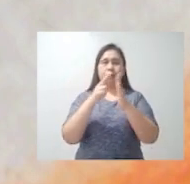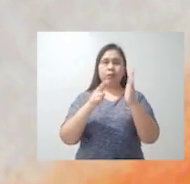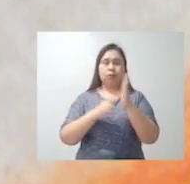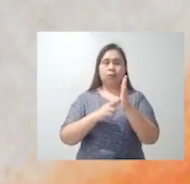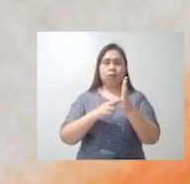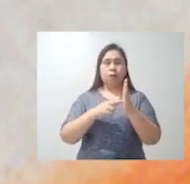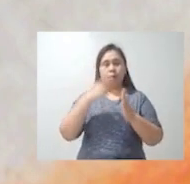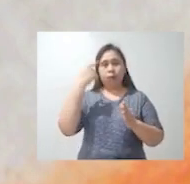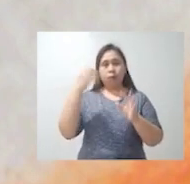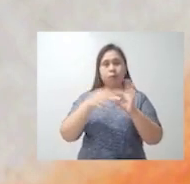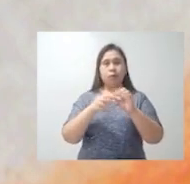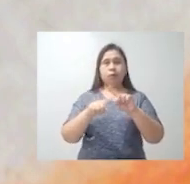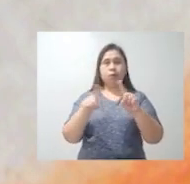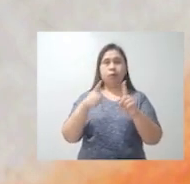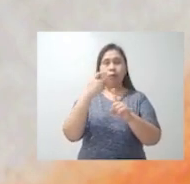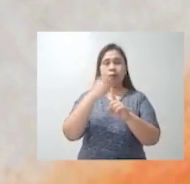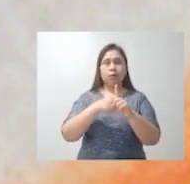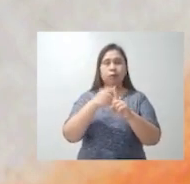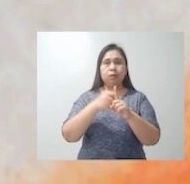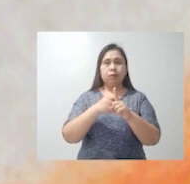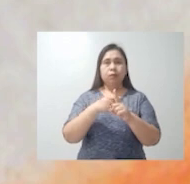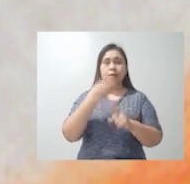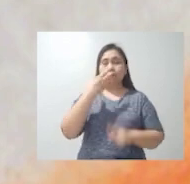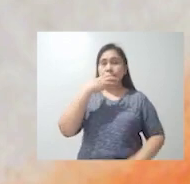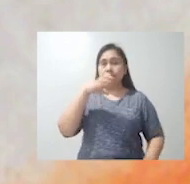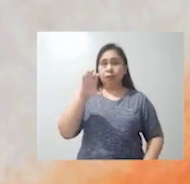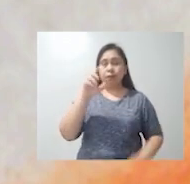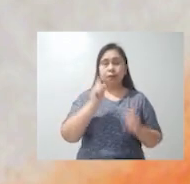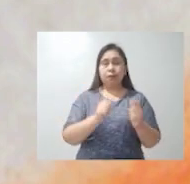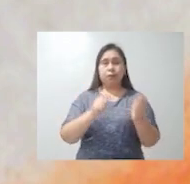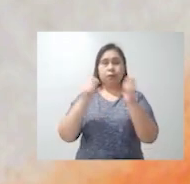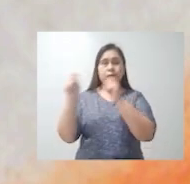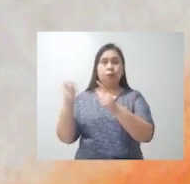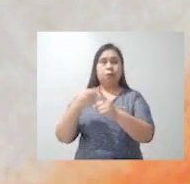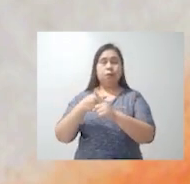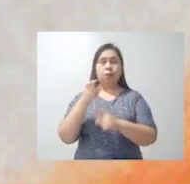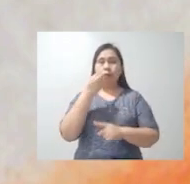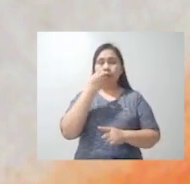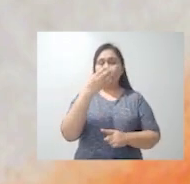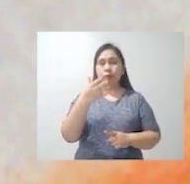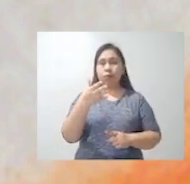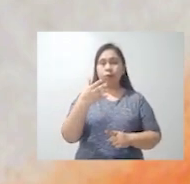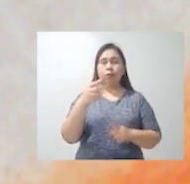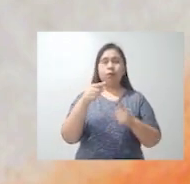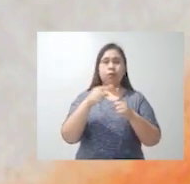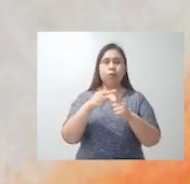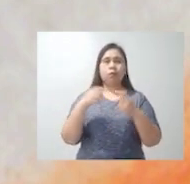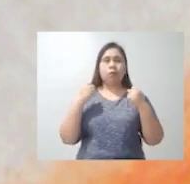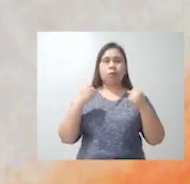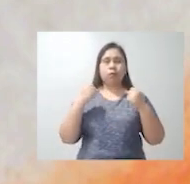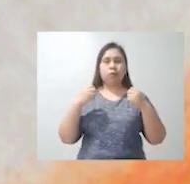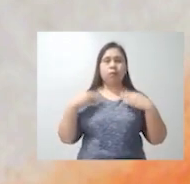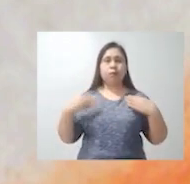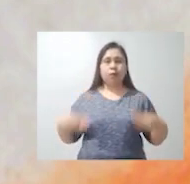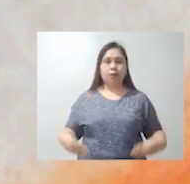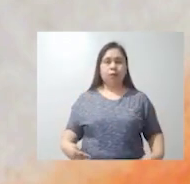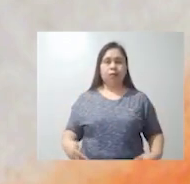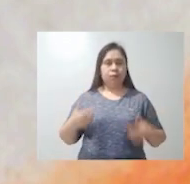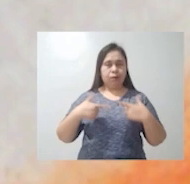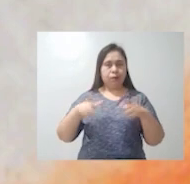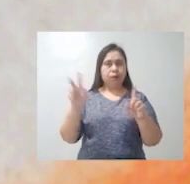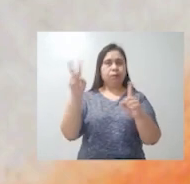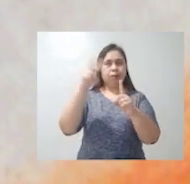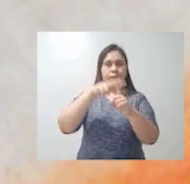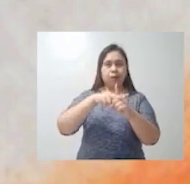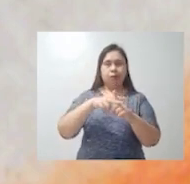difference in temperature, heat transfers from the warmer to the cooler body. Let's have this application or